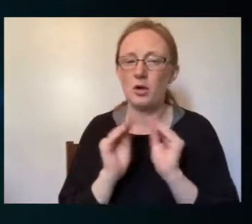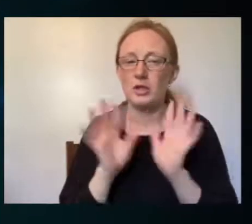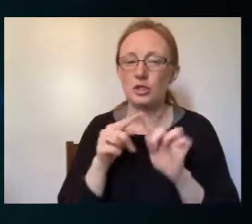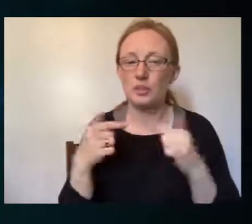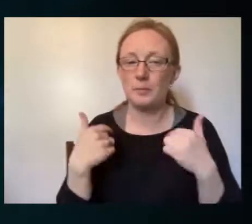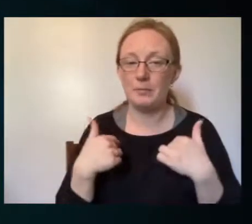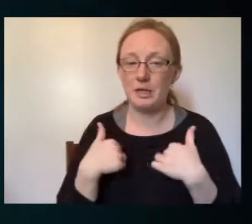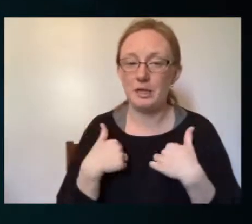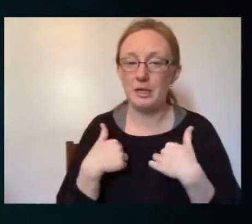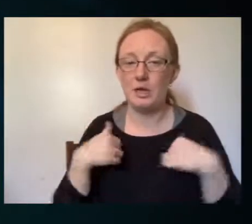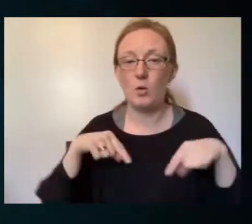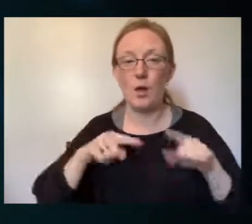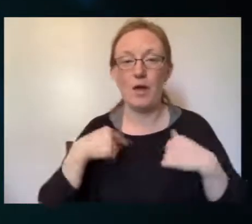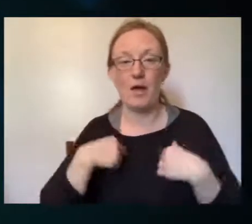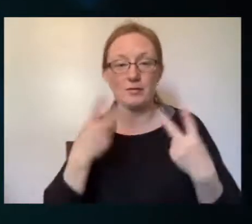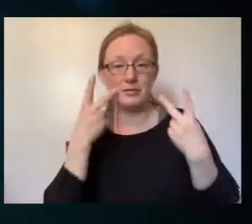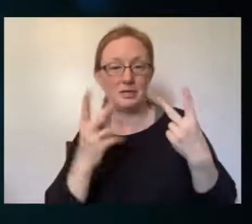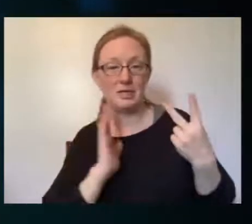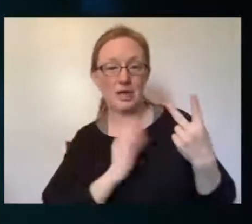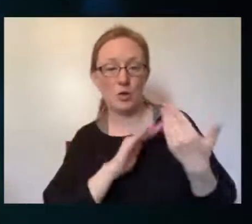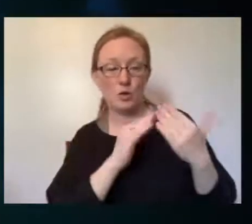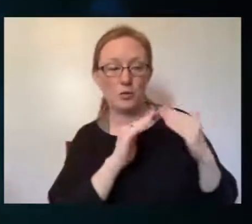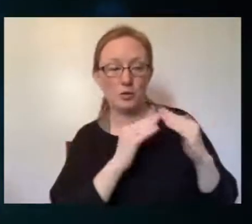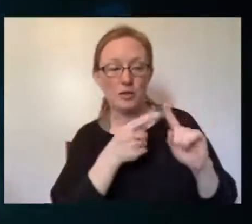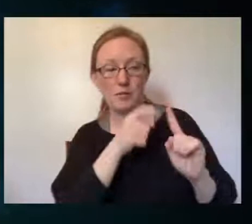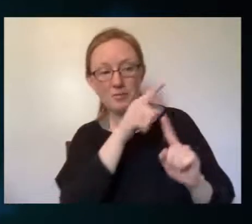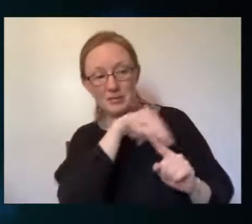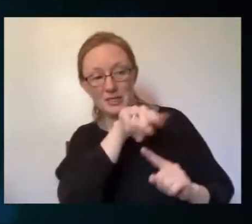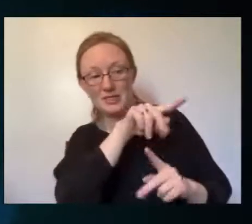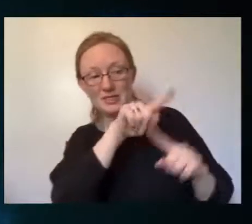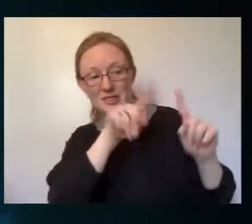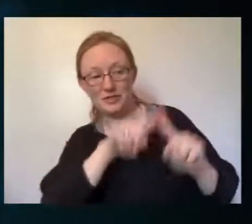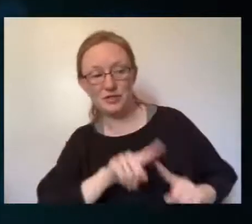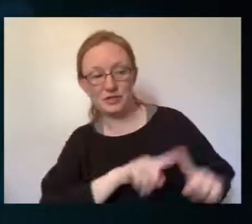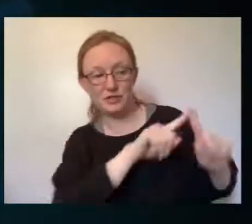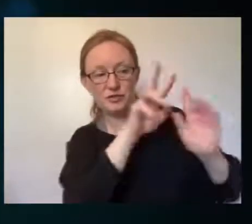as I've seen our community from these different roles.